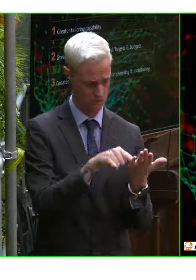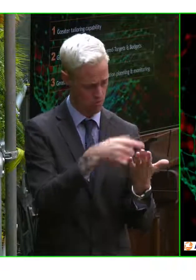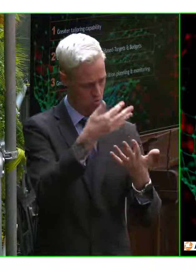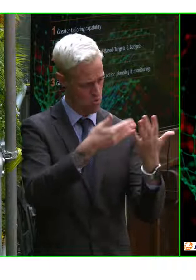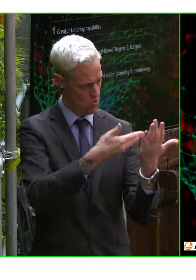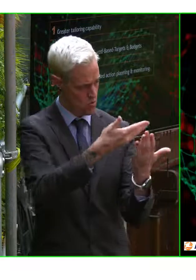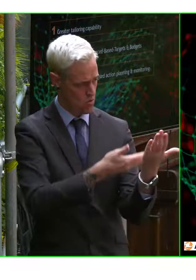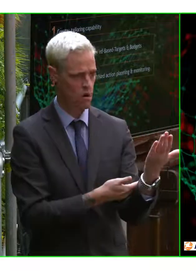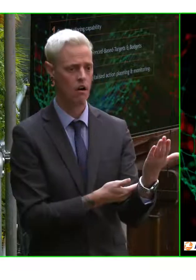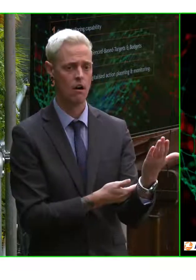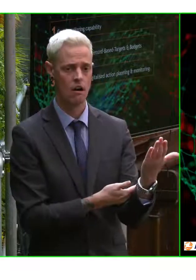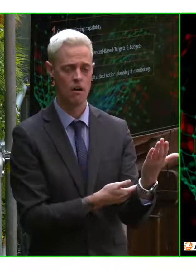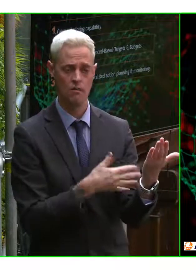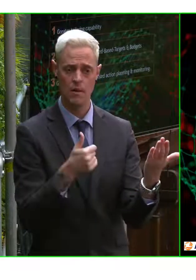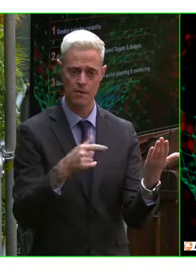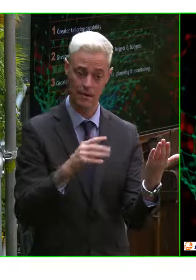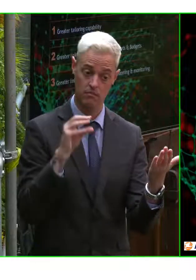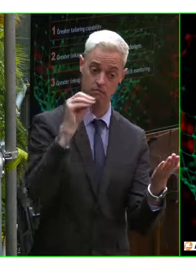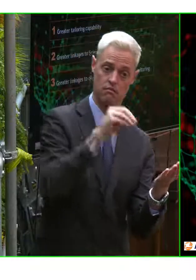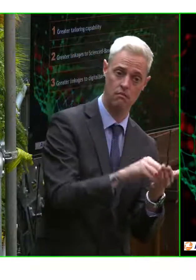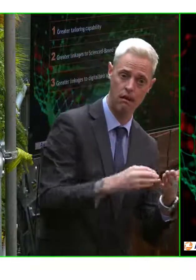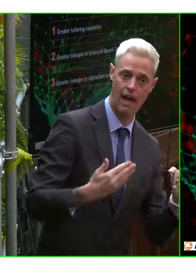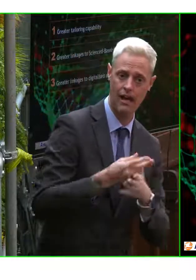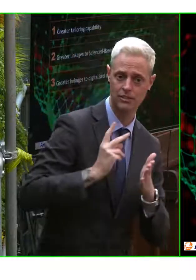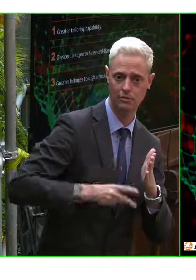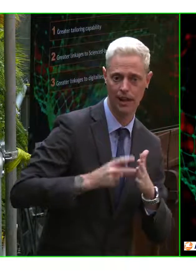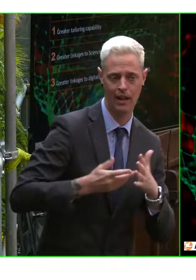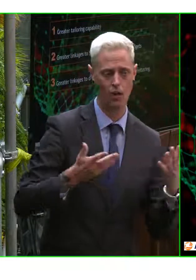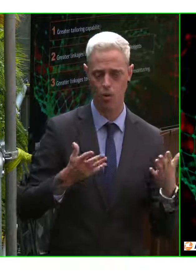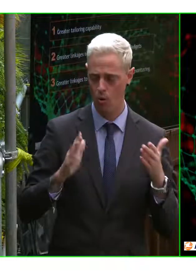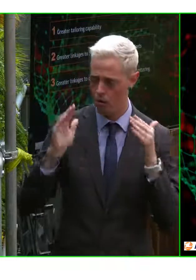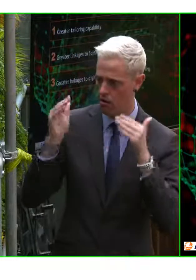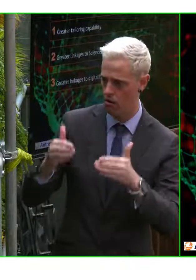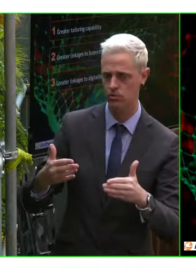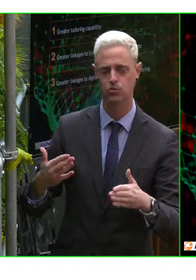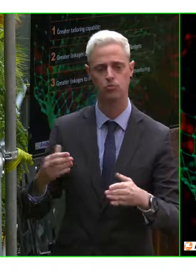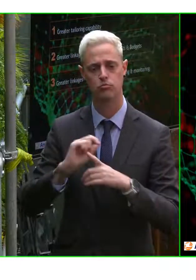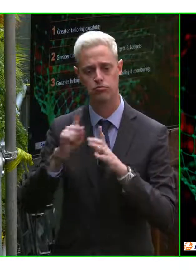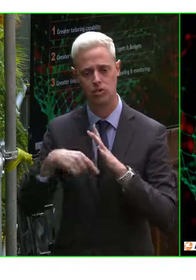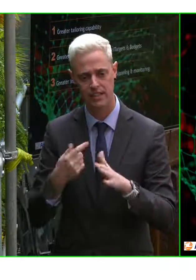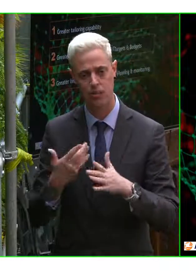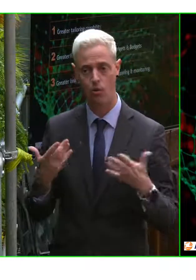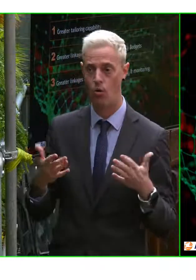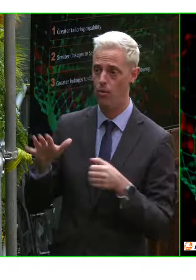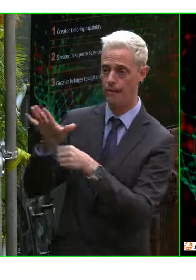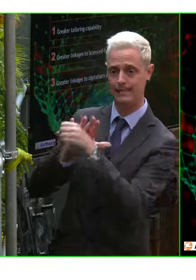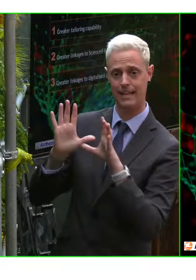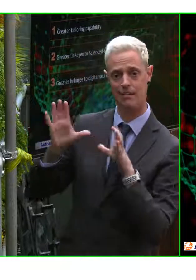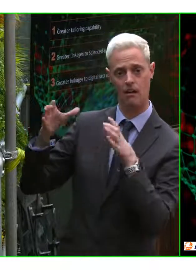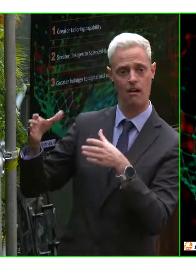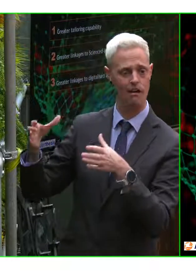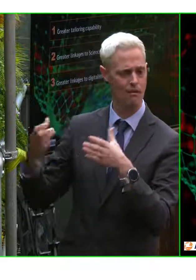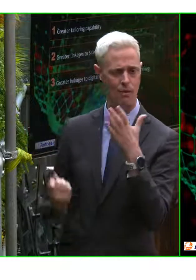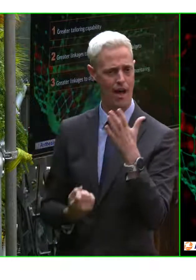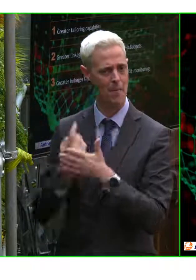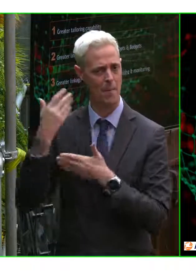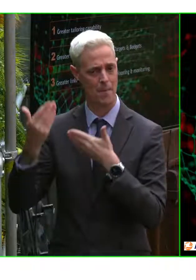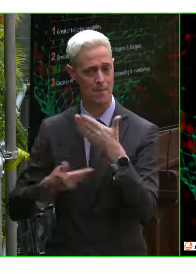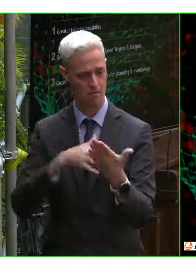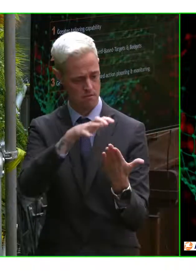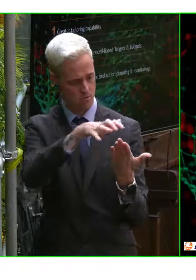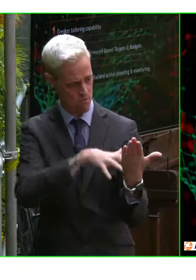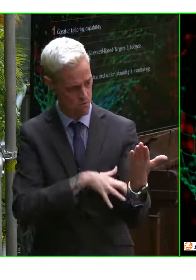into. So whether that is action planning or whether it's more project or sectoral things that are going on, I think there's a ton of opportunity